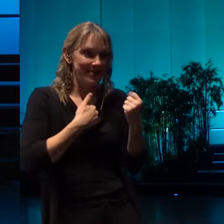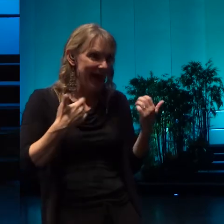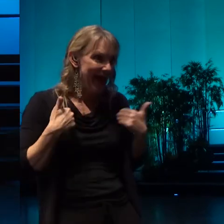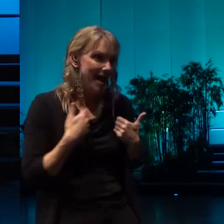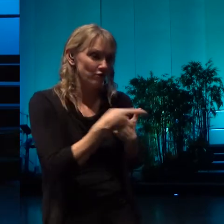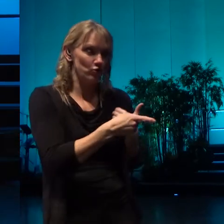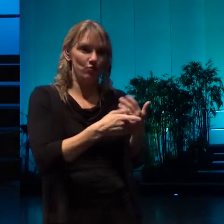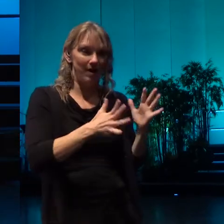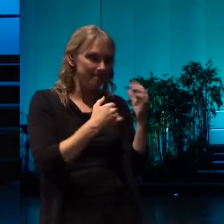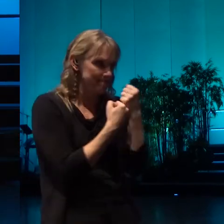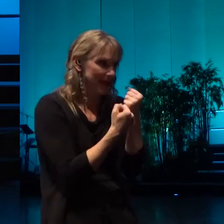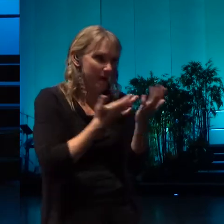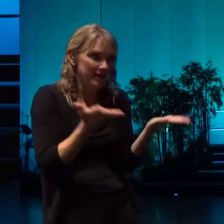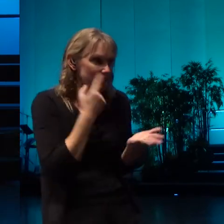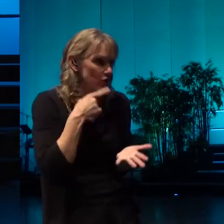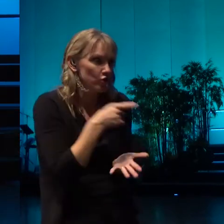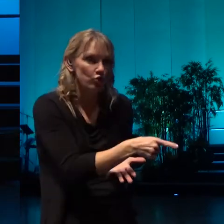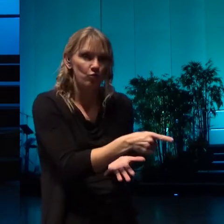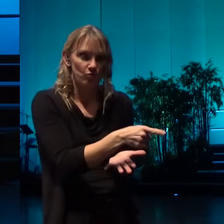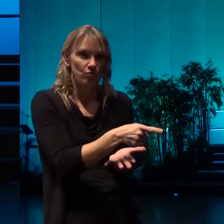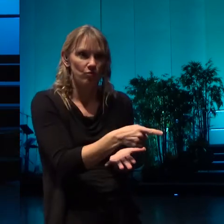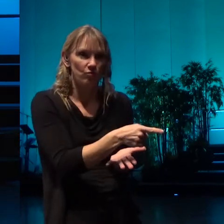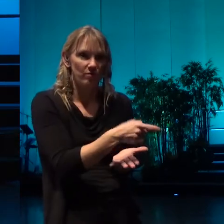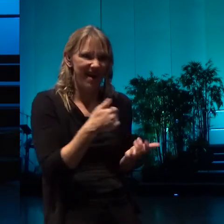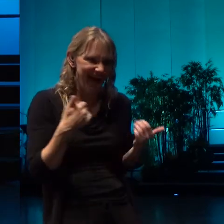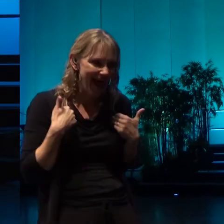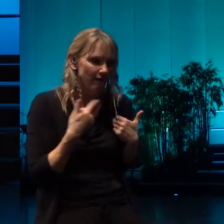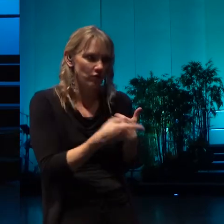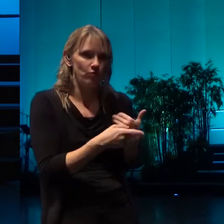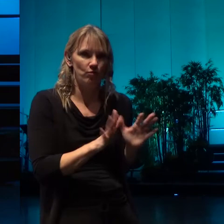I've got you. I've got you.